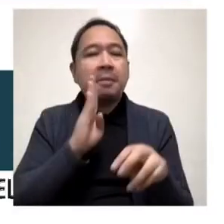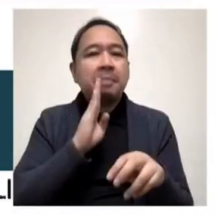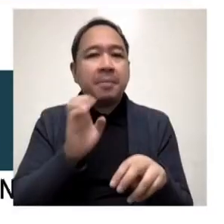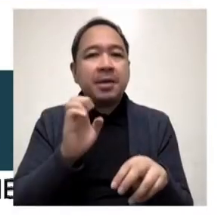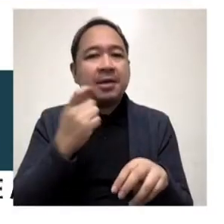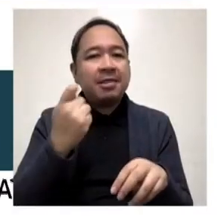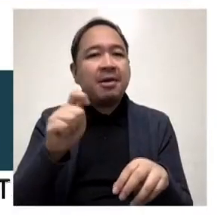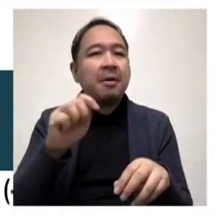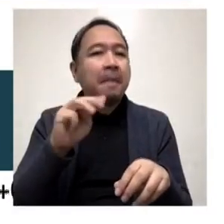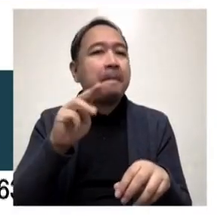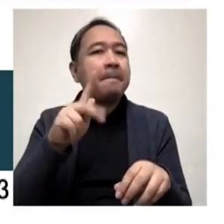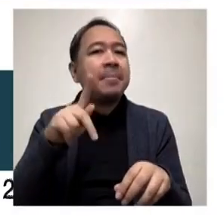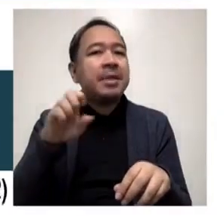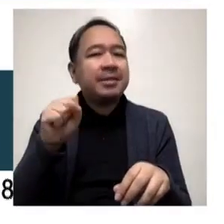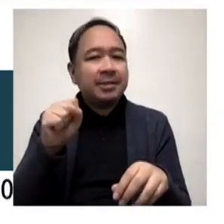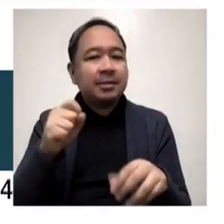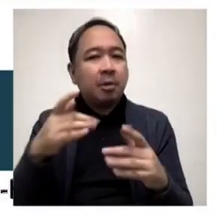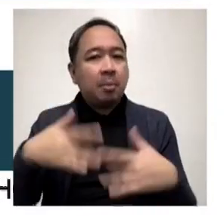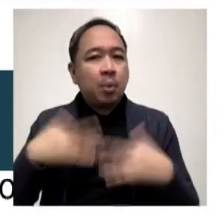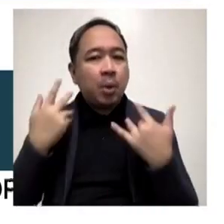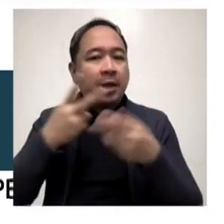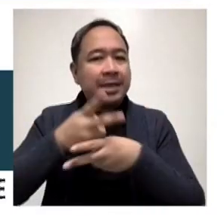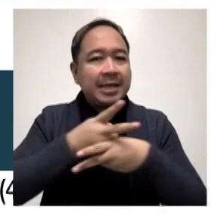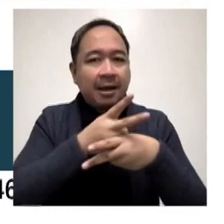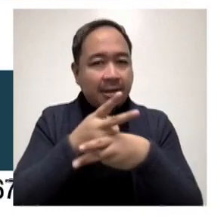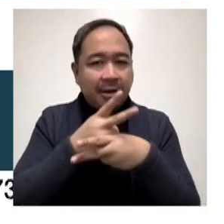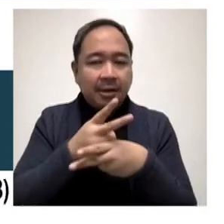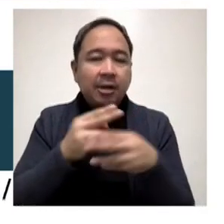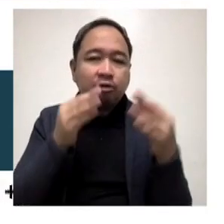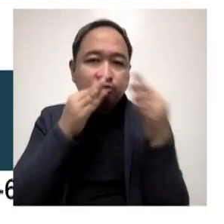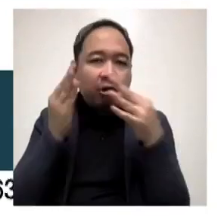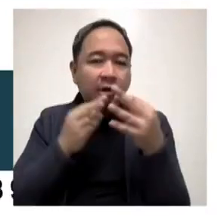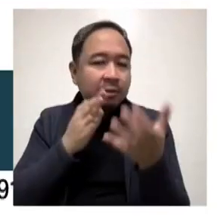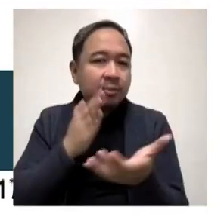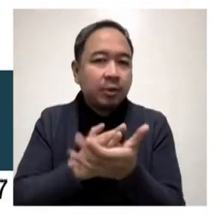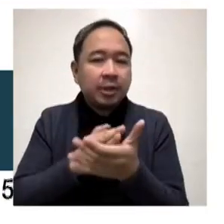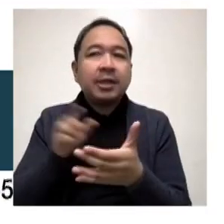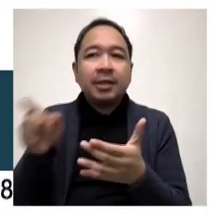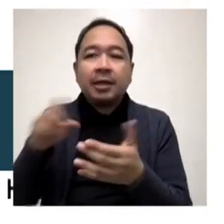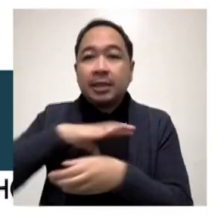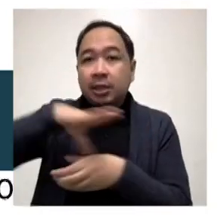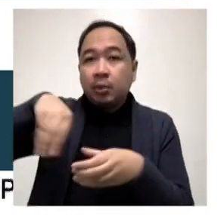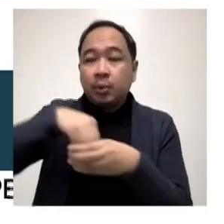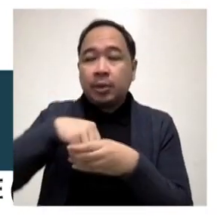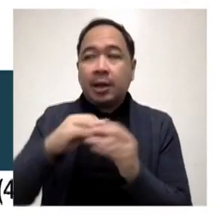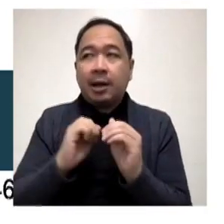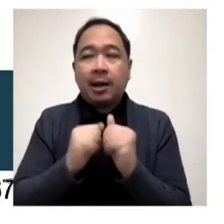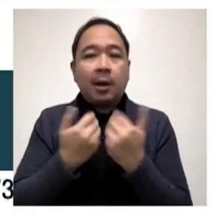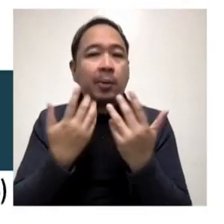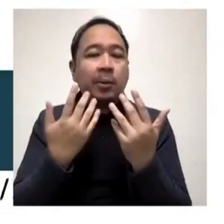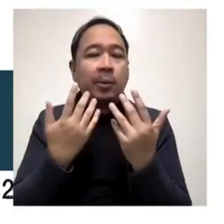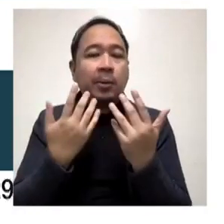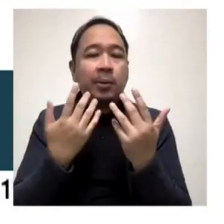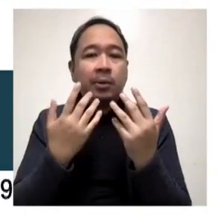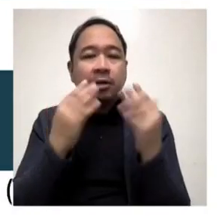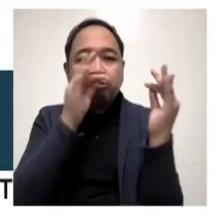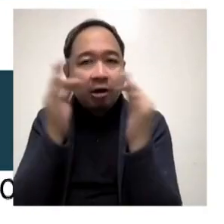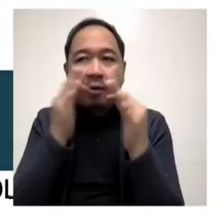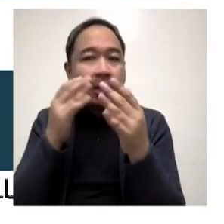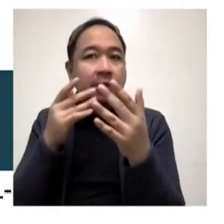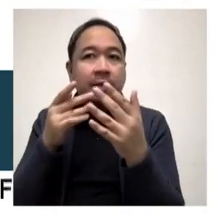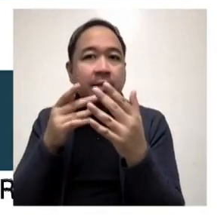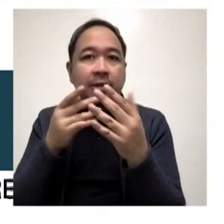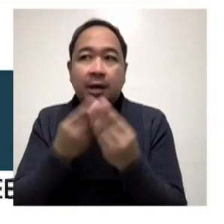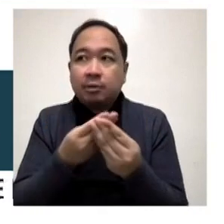Ay Ayawan. So it is a holistic approach into the drug war, incorporating livelihood, education,